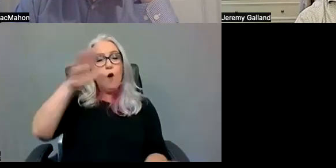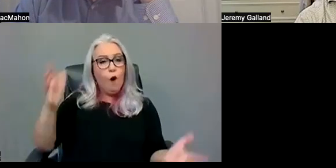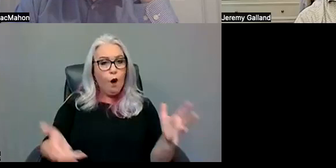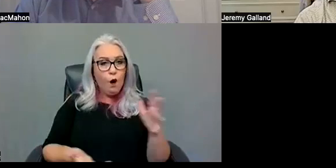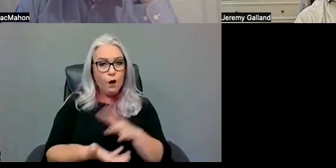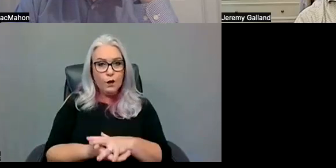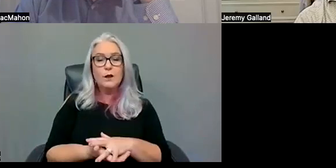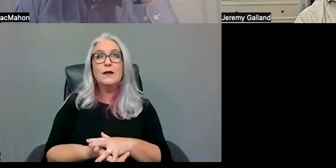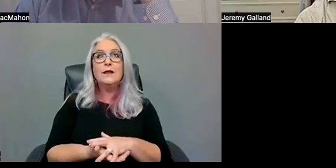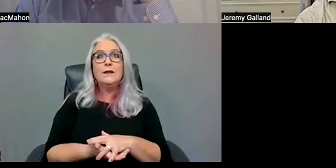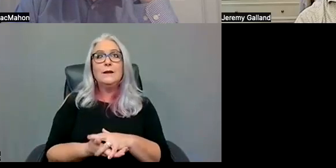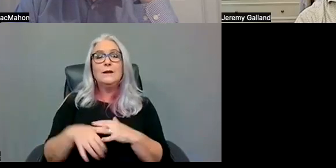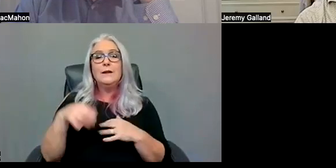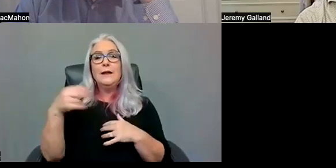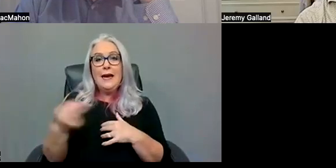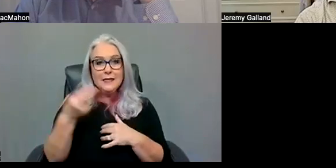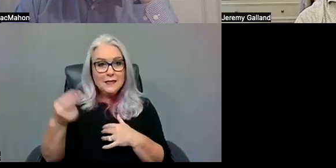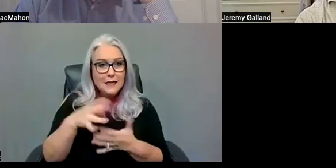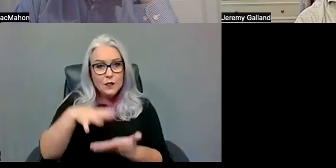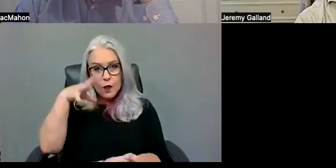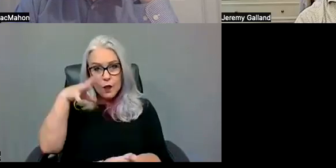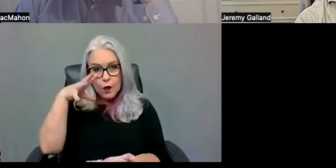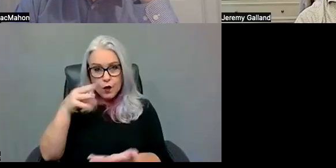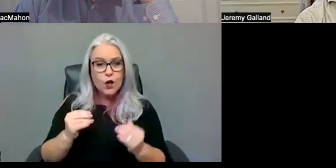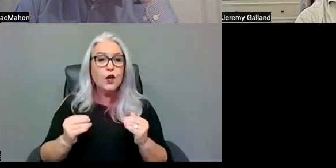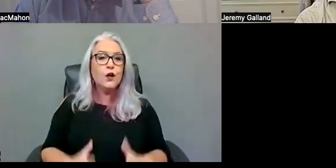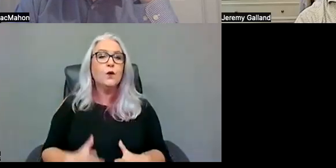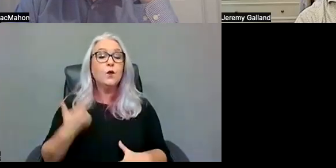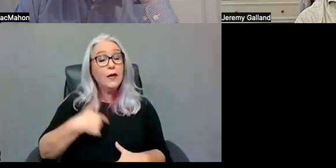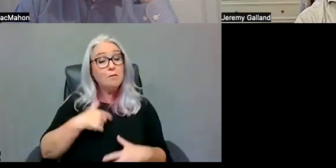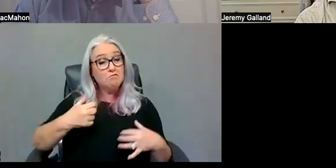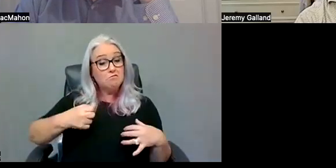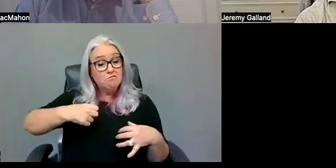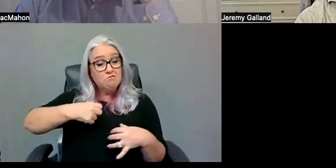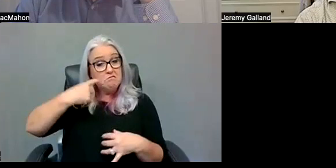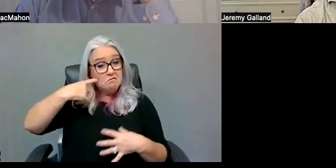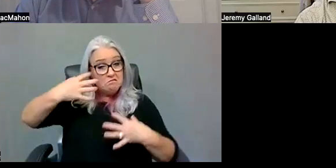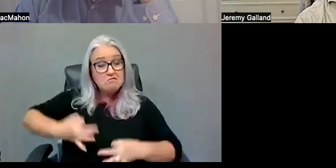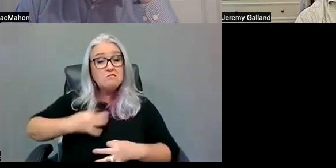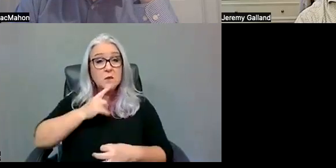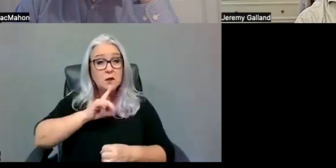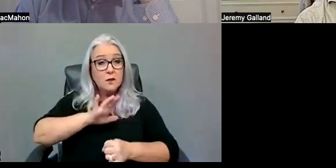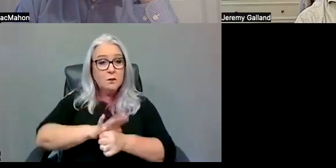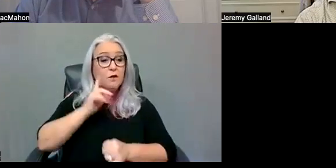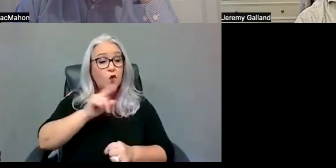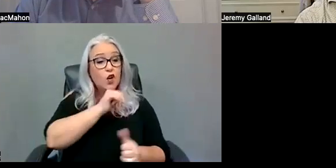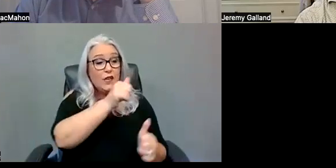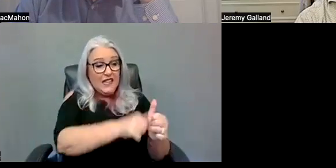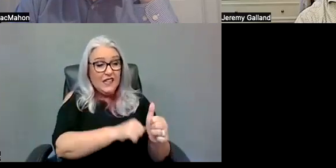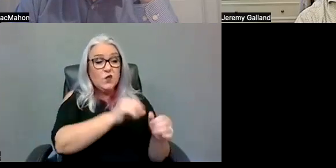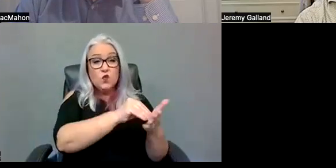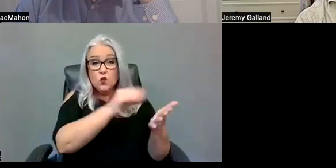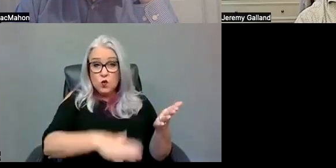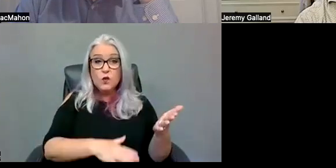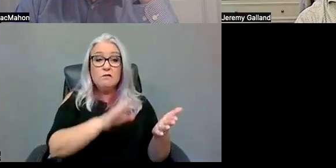made a commitment. And it was a commitment to each and every student that each student